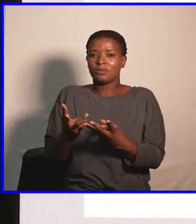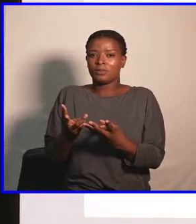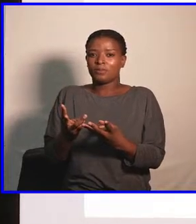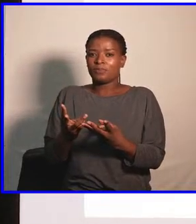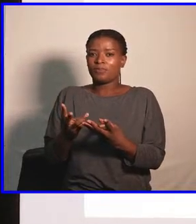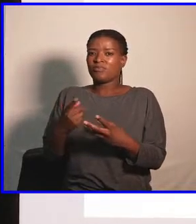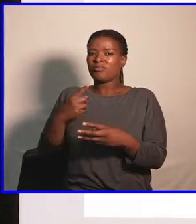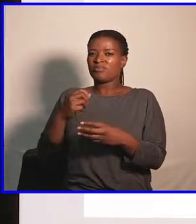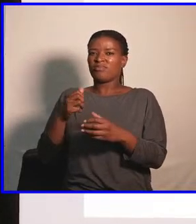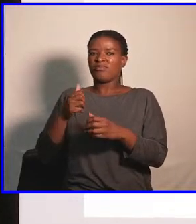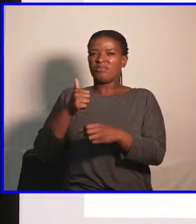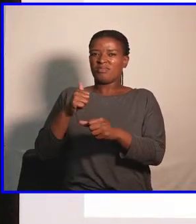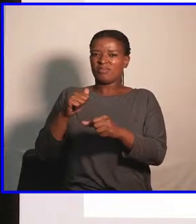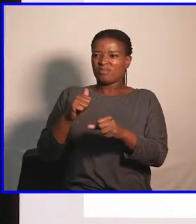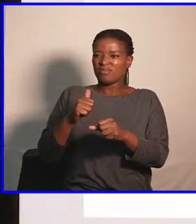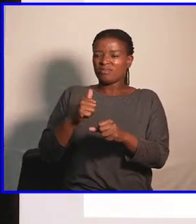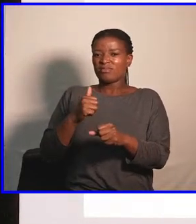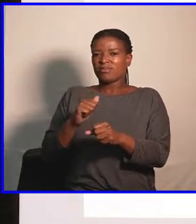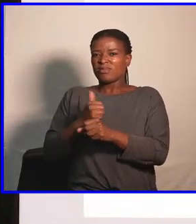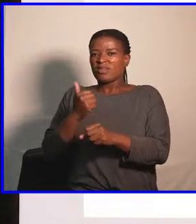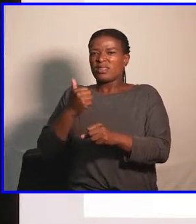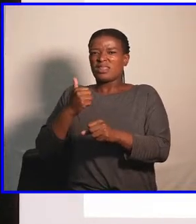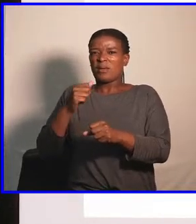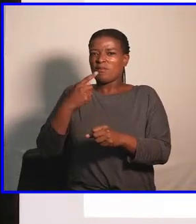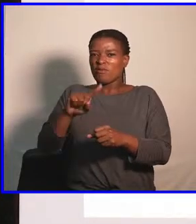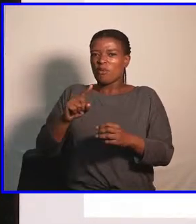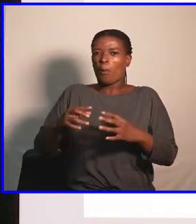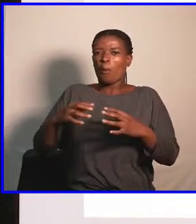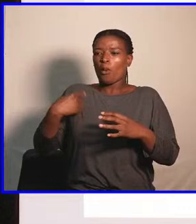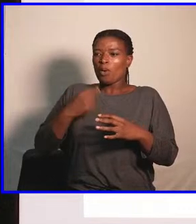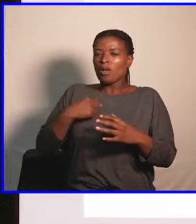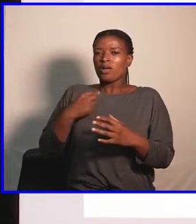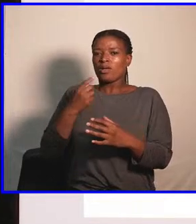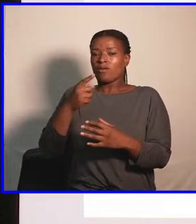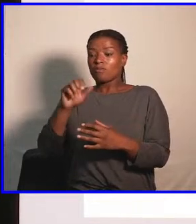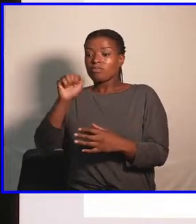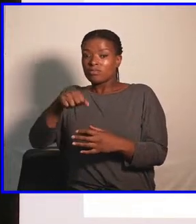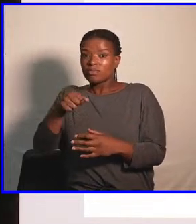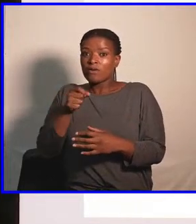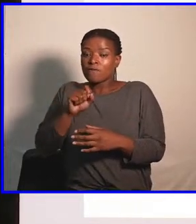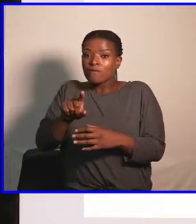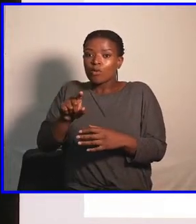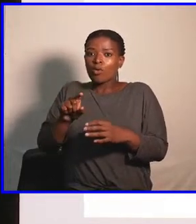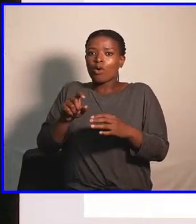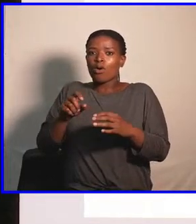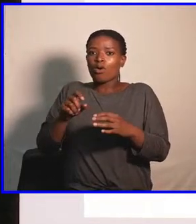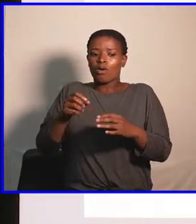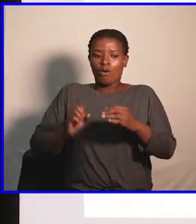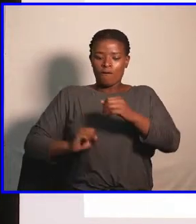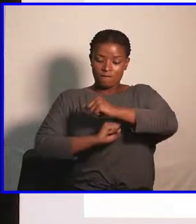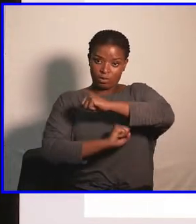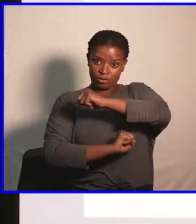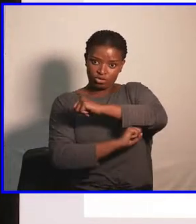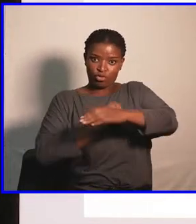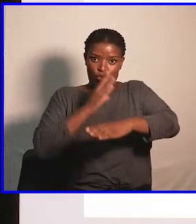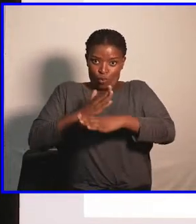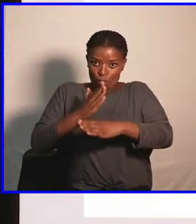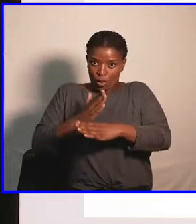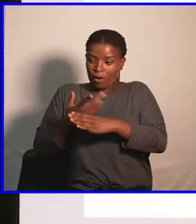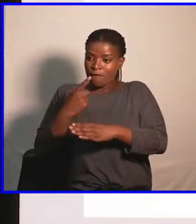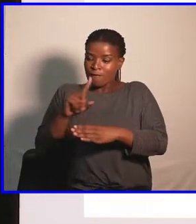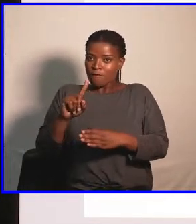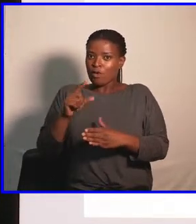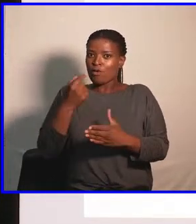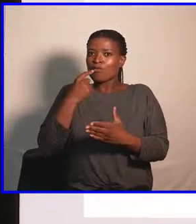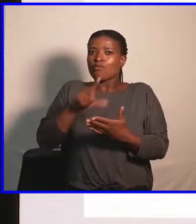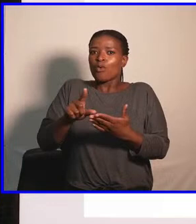the gains that has been built, it is indeed the remarkability of the foundational work and the commitment